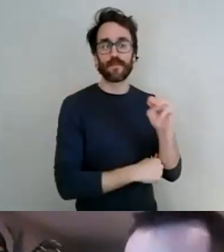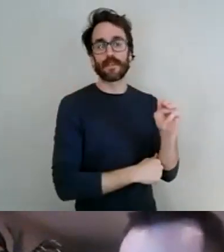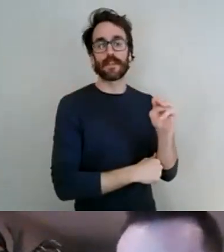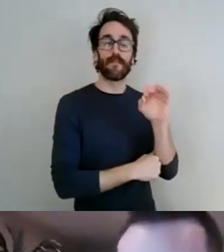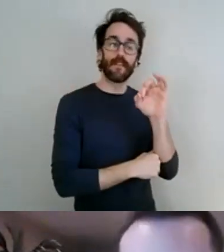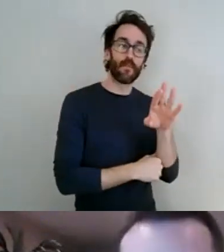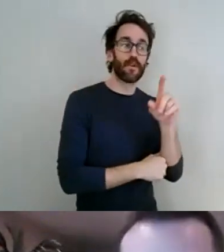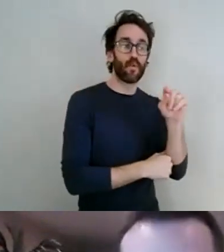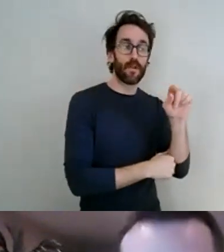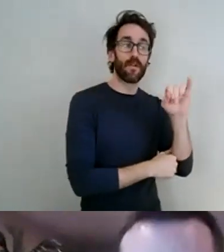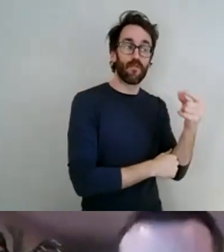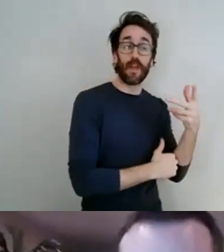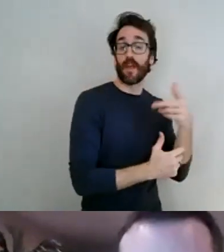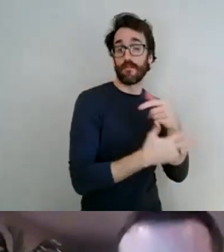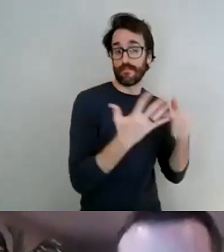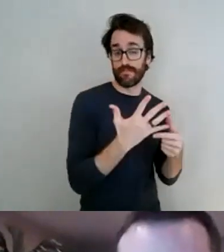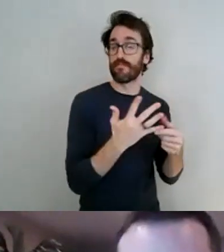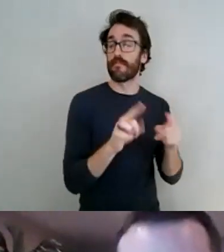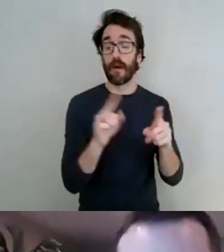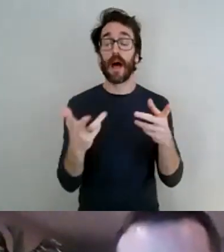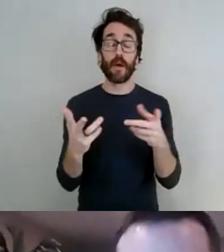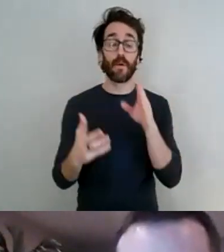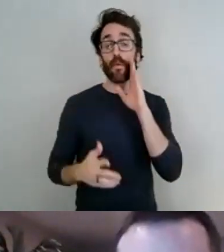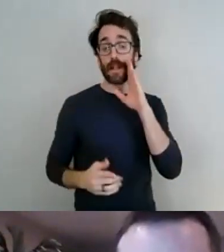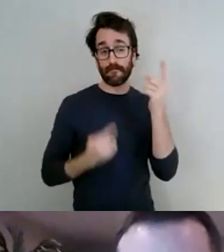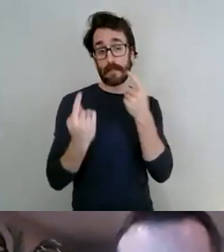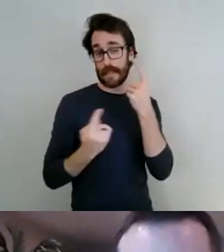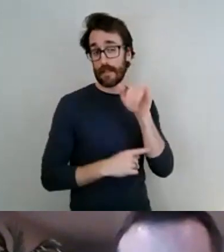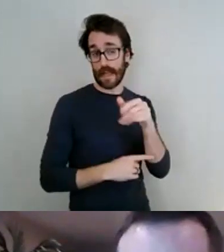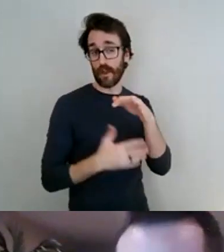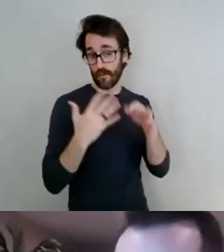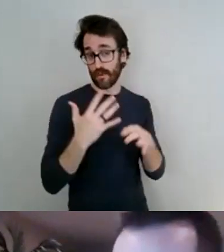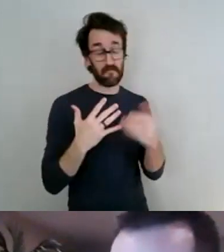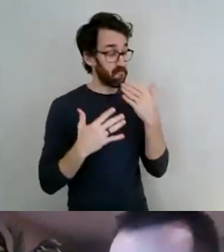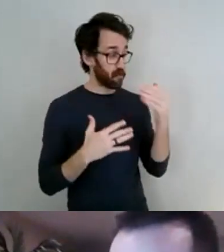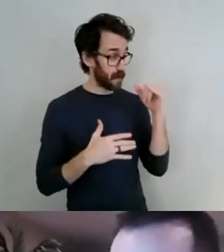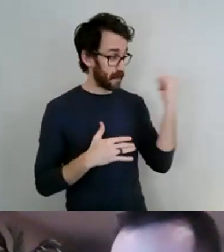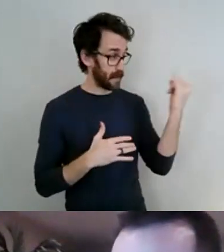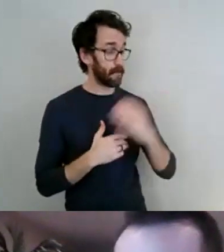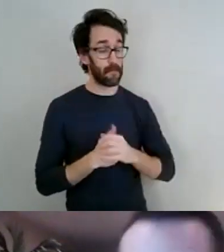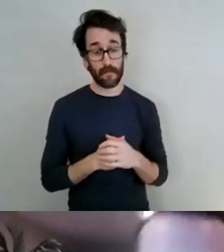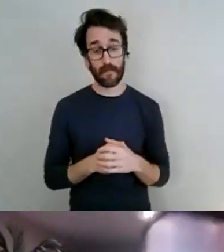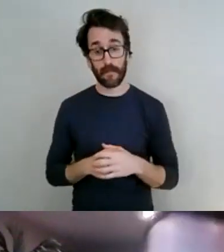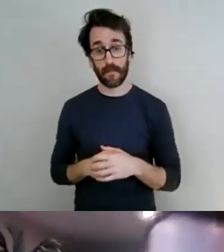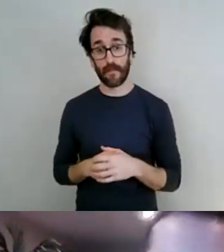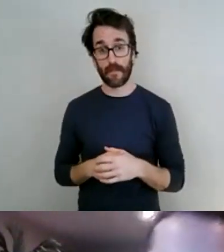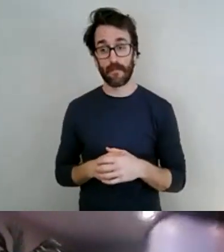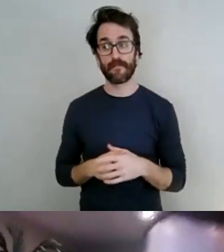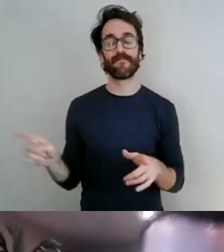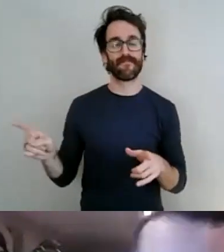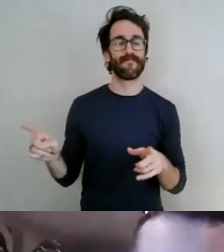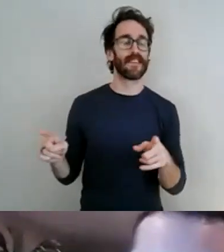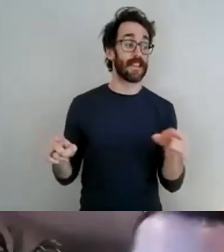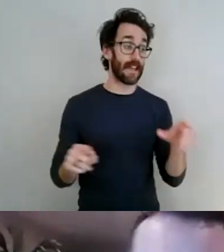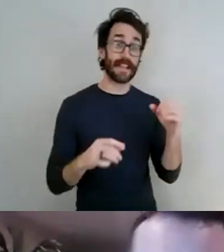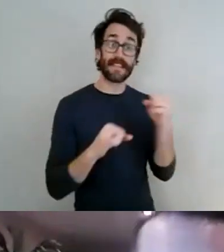So definitely something that we'll consider. It's a great suggestion. And back to the stats